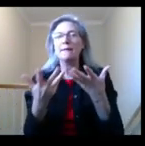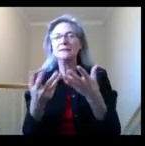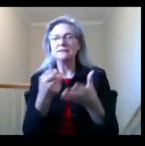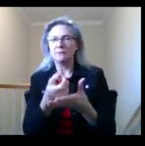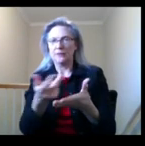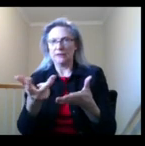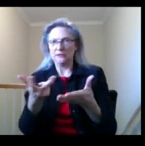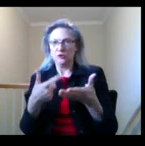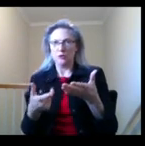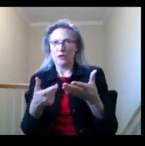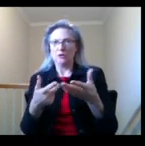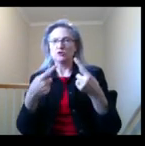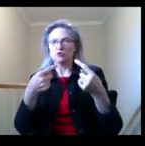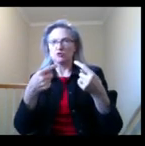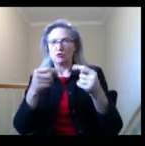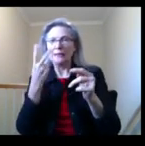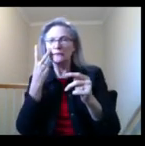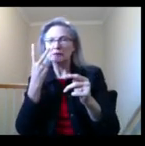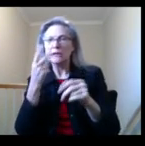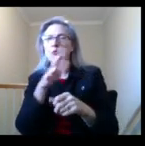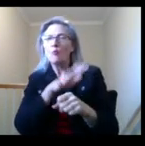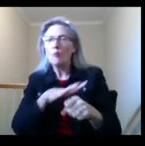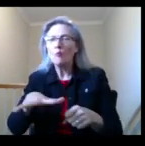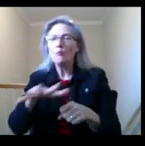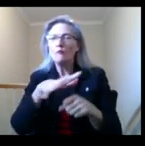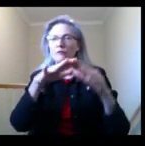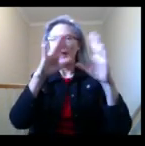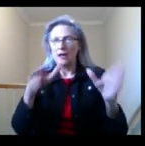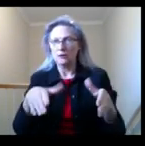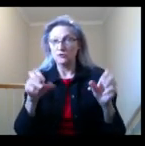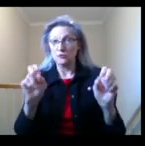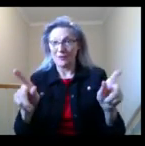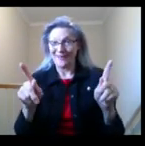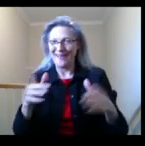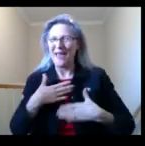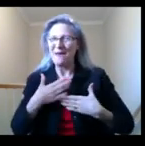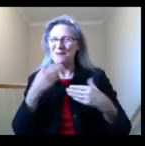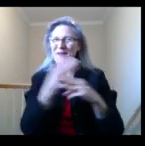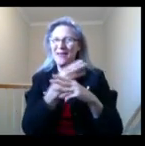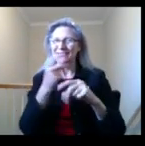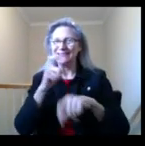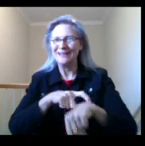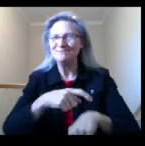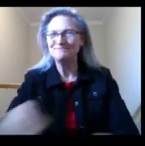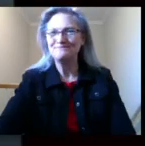navigate and see around your house, okay? Happy math time.